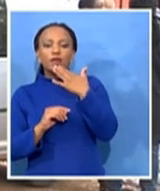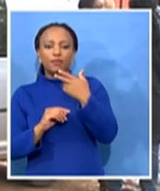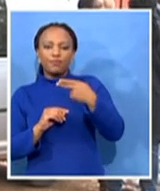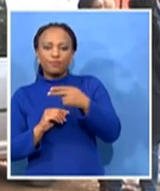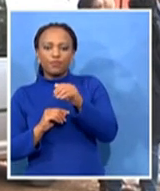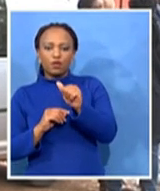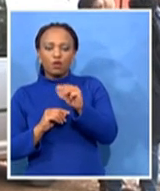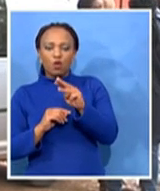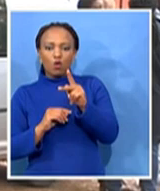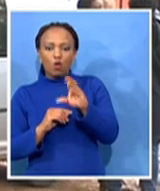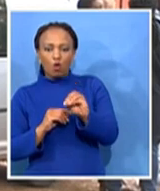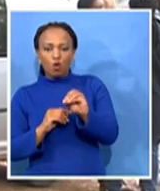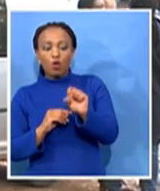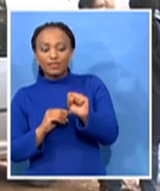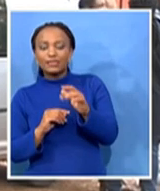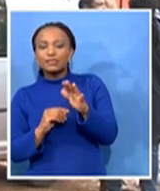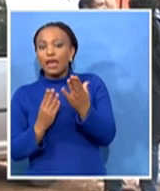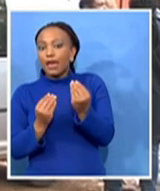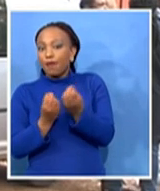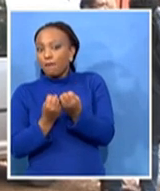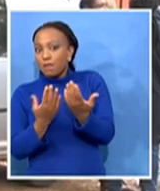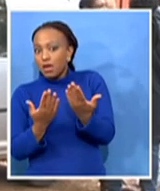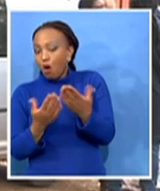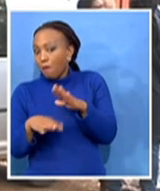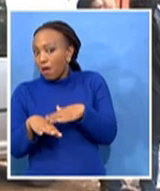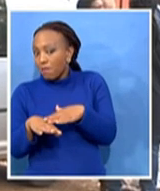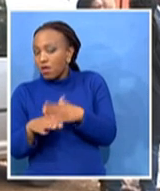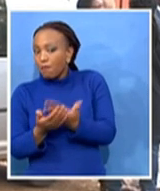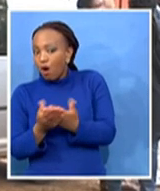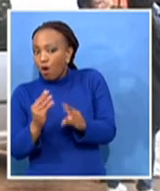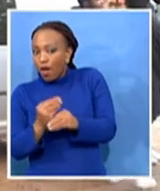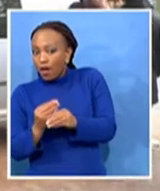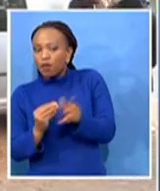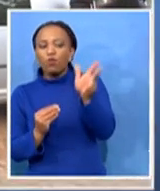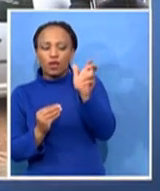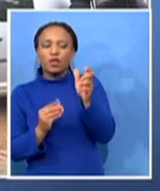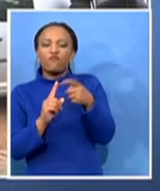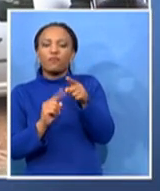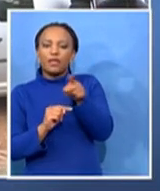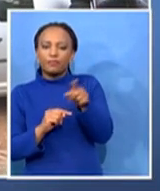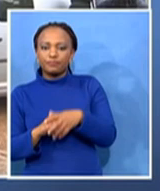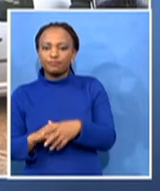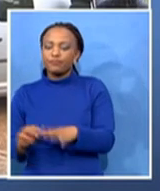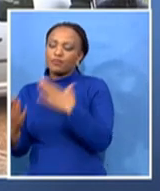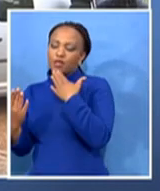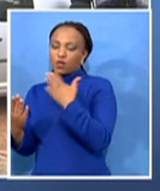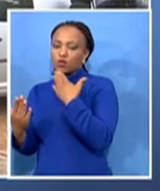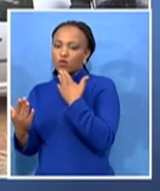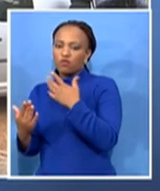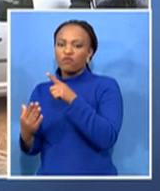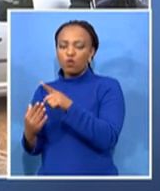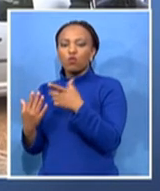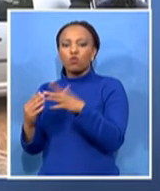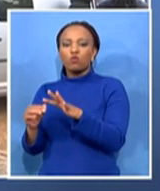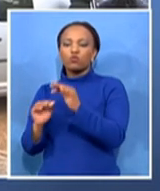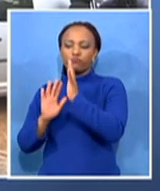anything more to that, we'll just have to hear from him today. Nosipho Mncube, thank you very much indeed for speaking to us. We'll come back to you as soon as